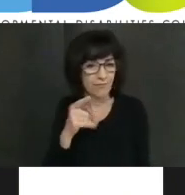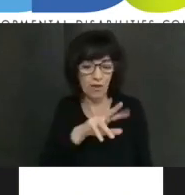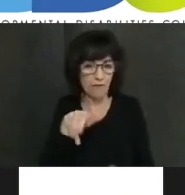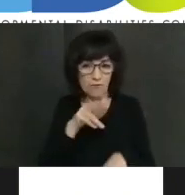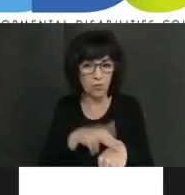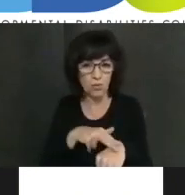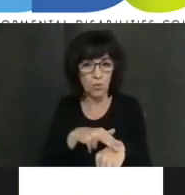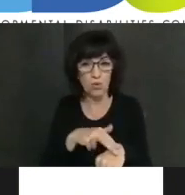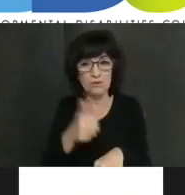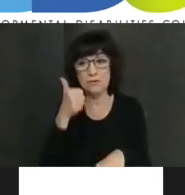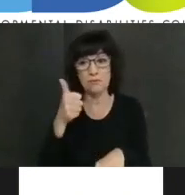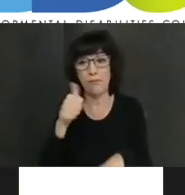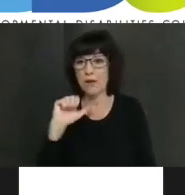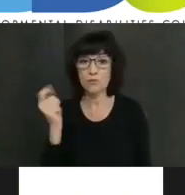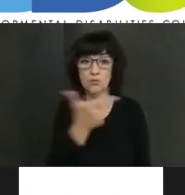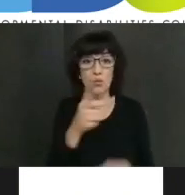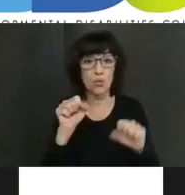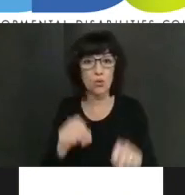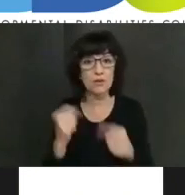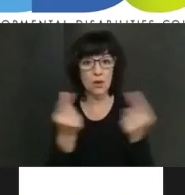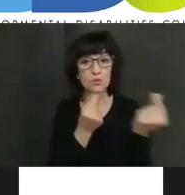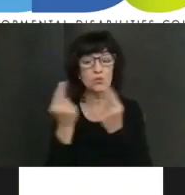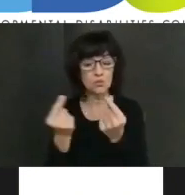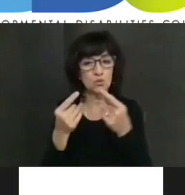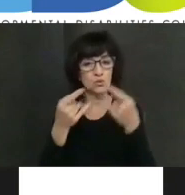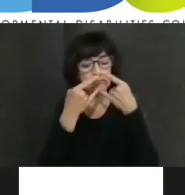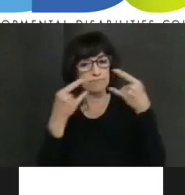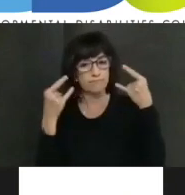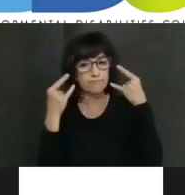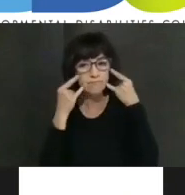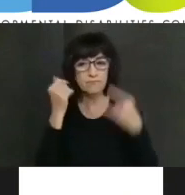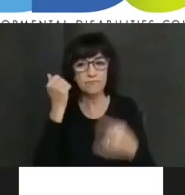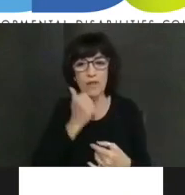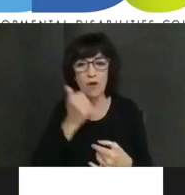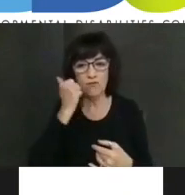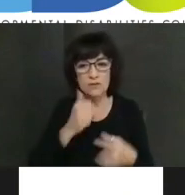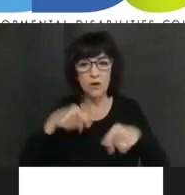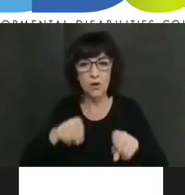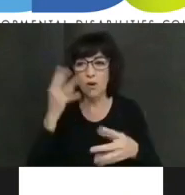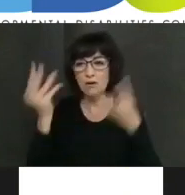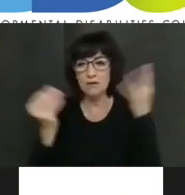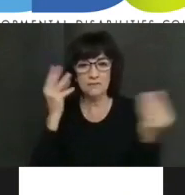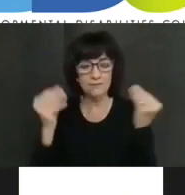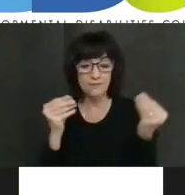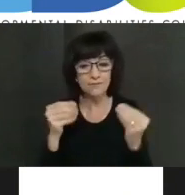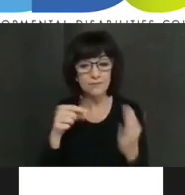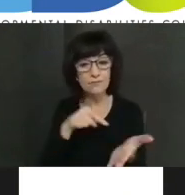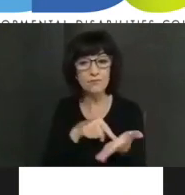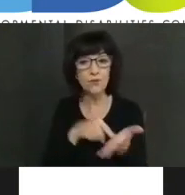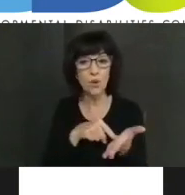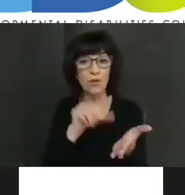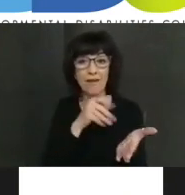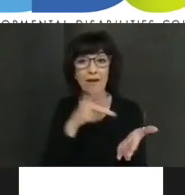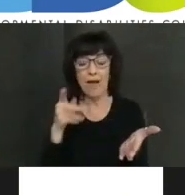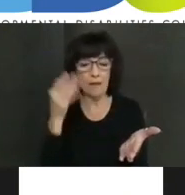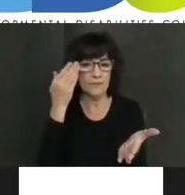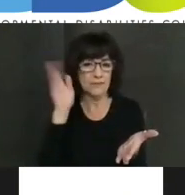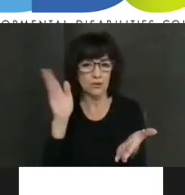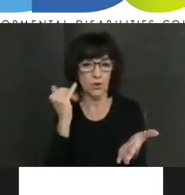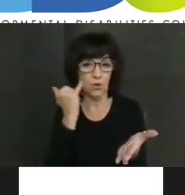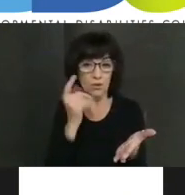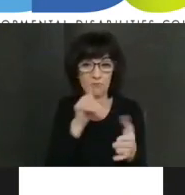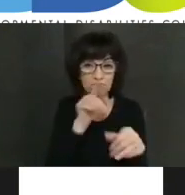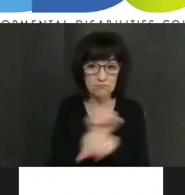do to stay safe and healthy, is to wear a face mask. So it doesn't know if you have been wearing that one, but it's really important